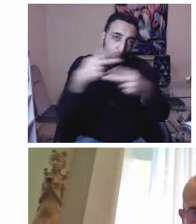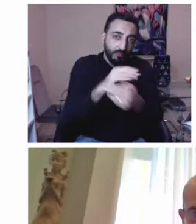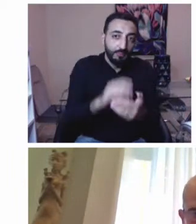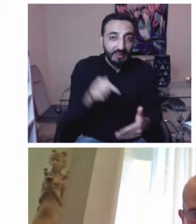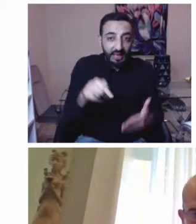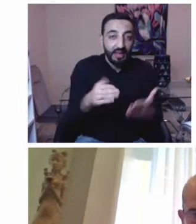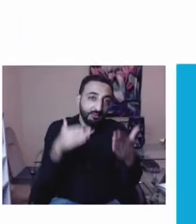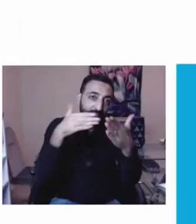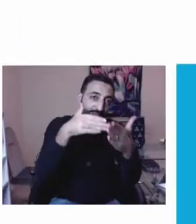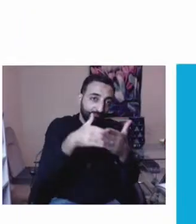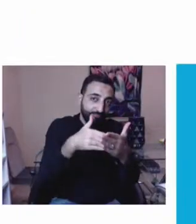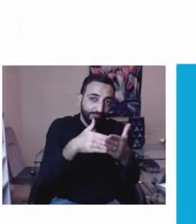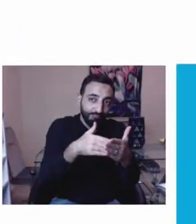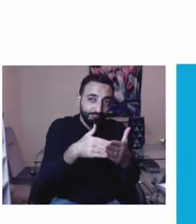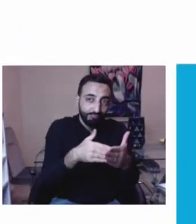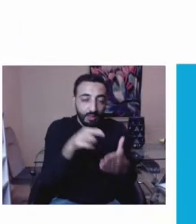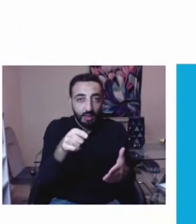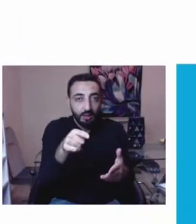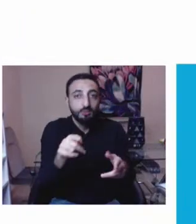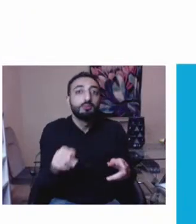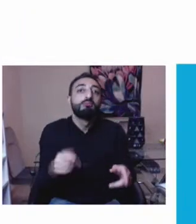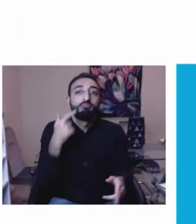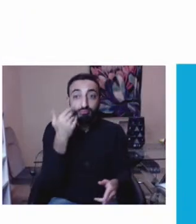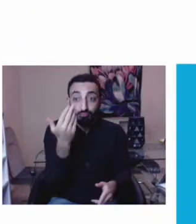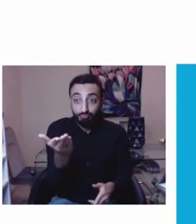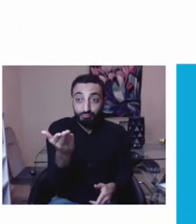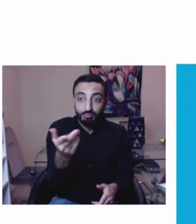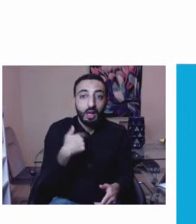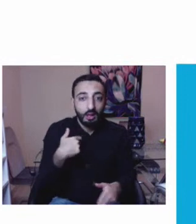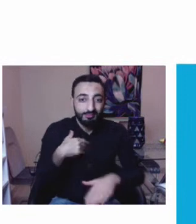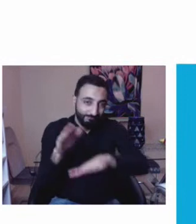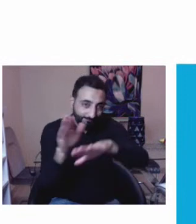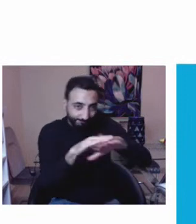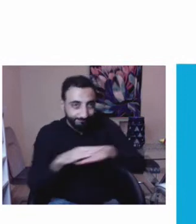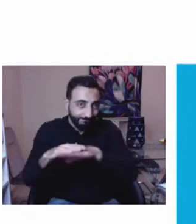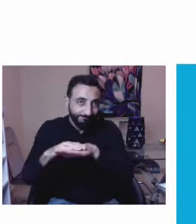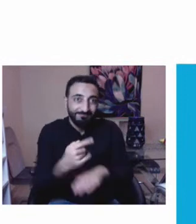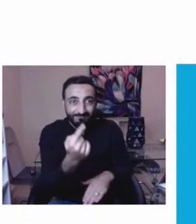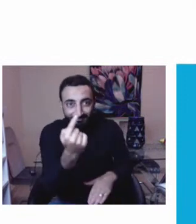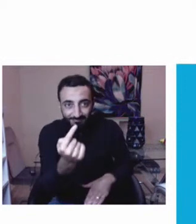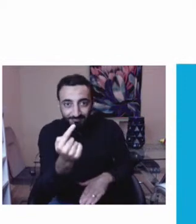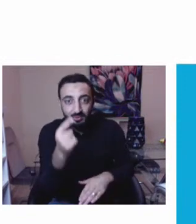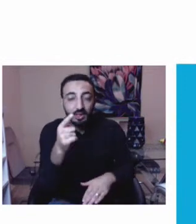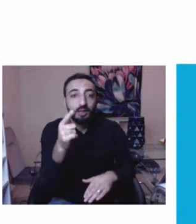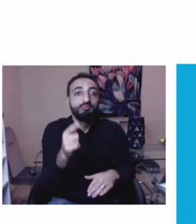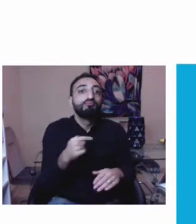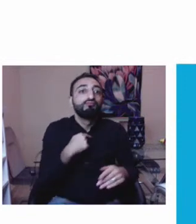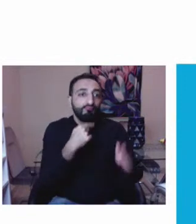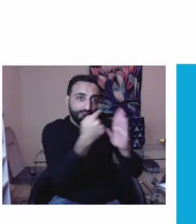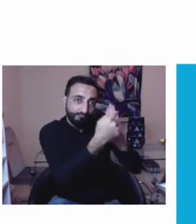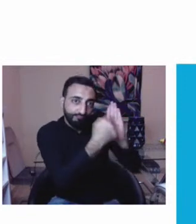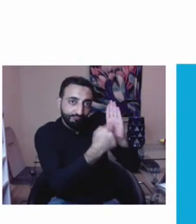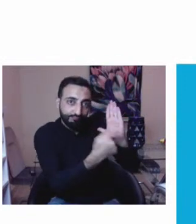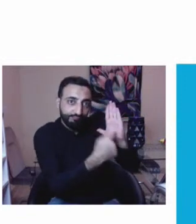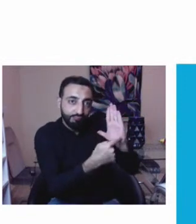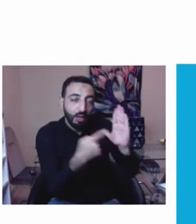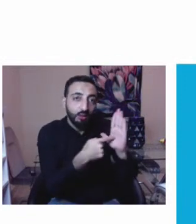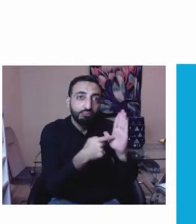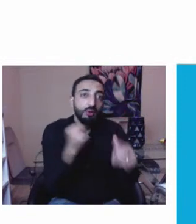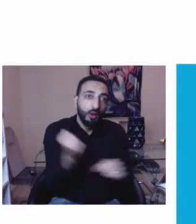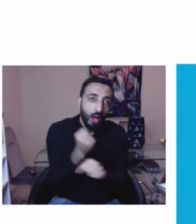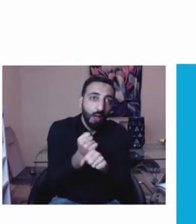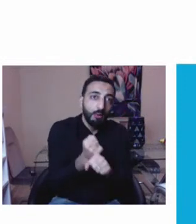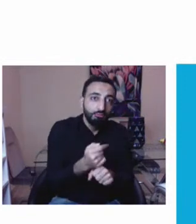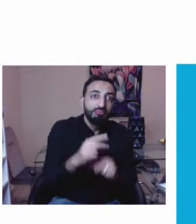really want to zoom very specifically on some good practices and examples of improving accessibility for funding for